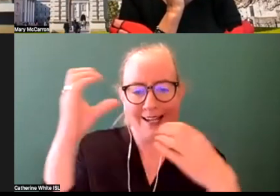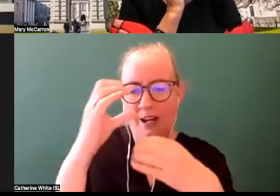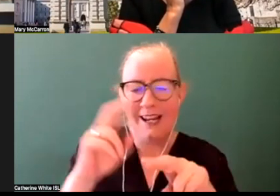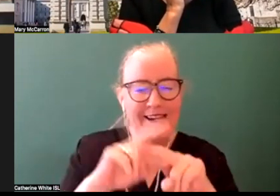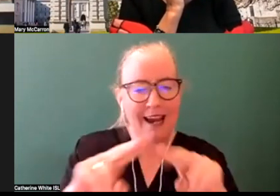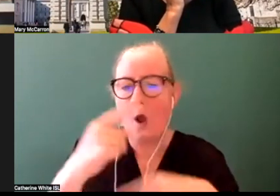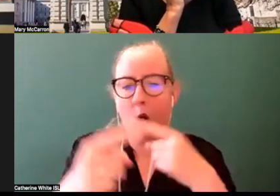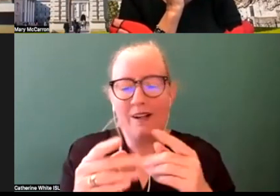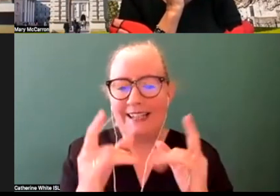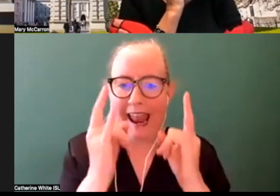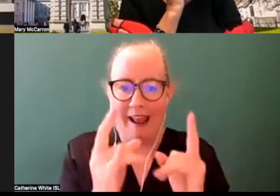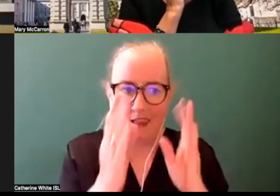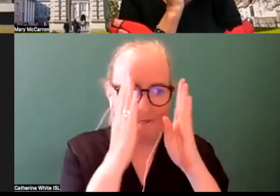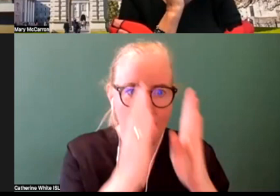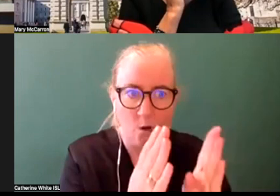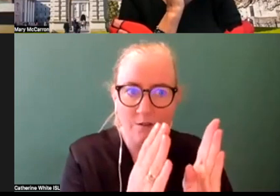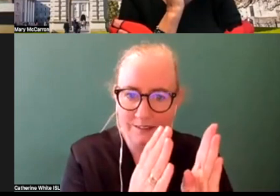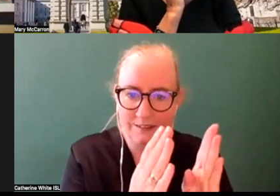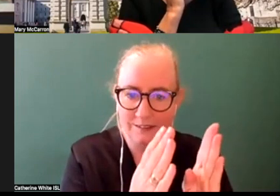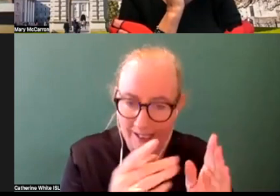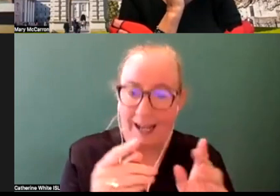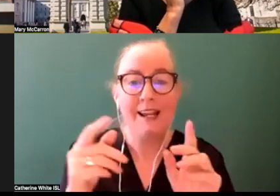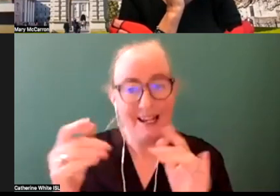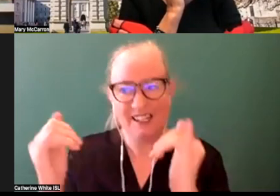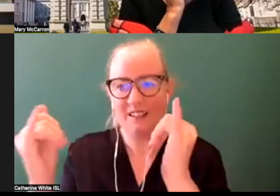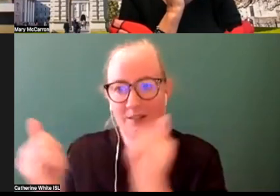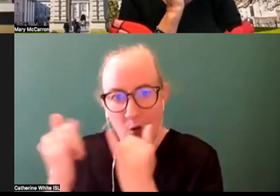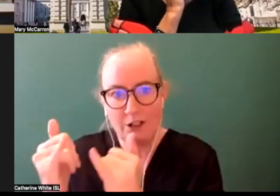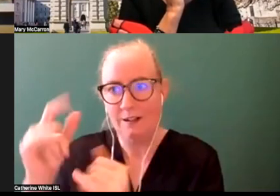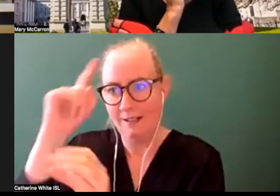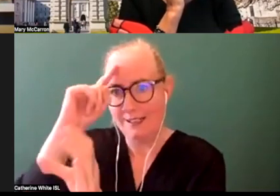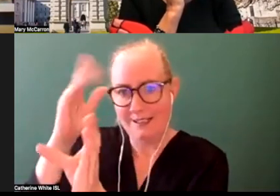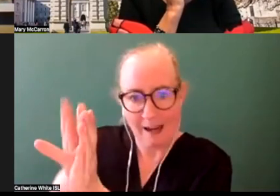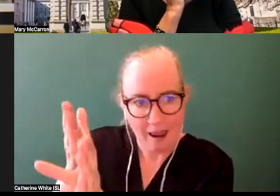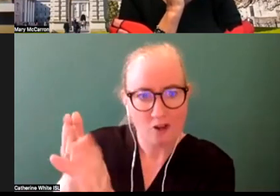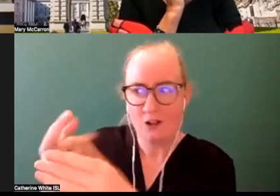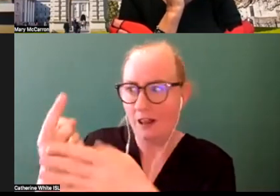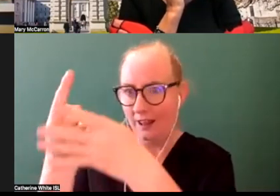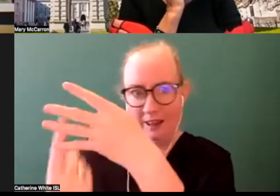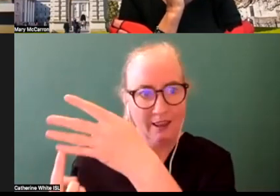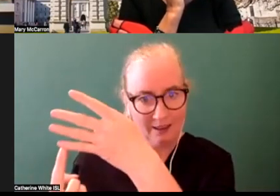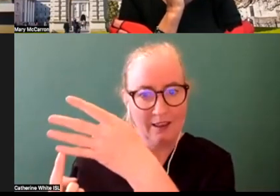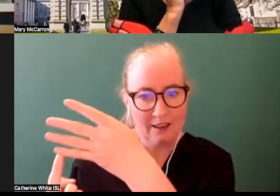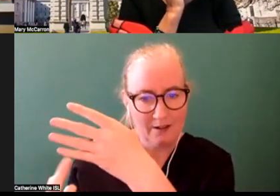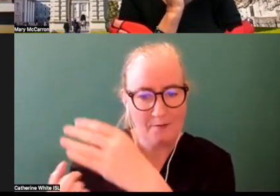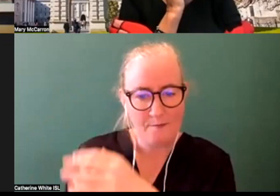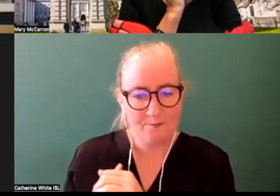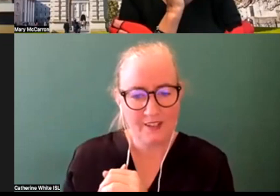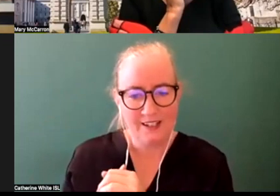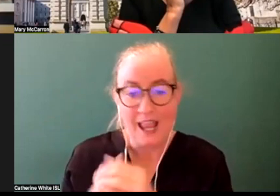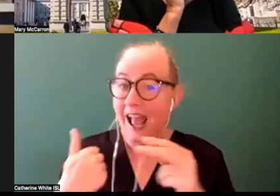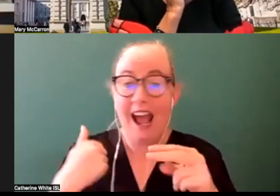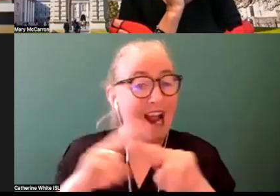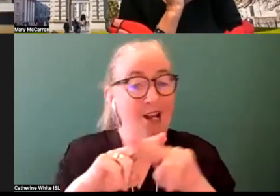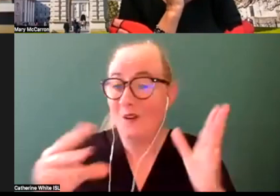focus. It's also about, you know, social and psychological and that. So I don't have the answer